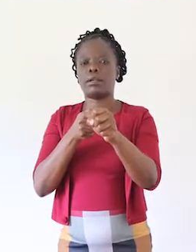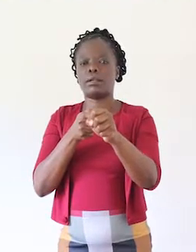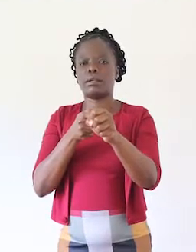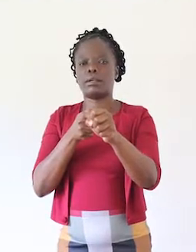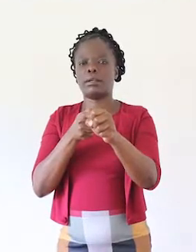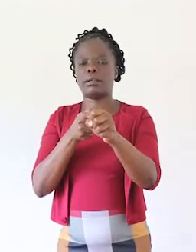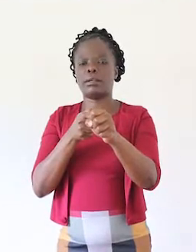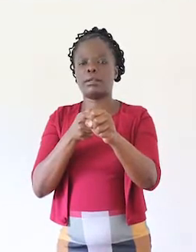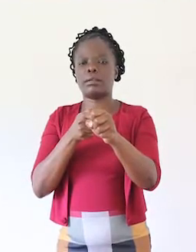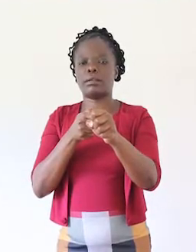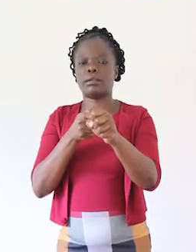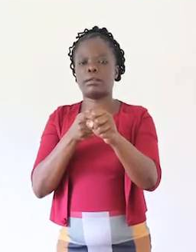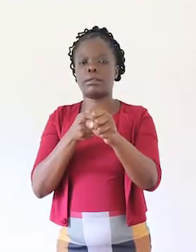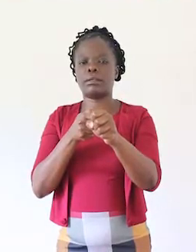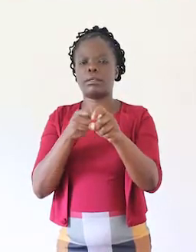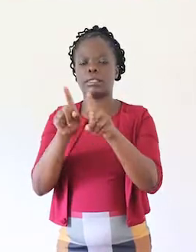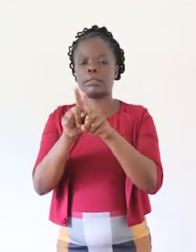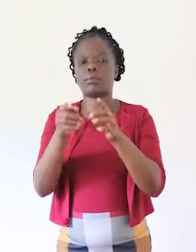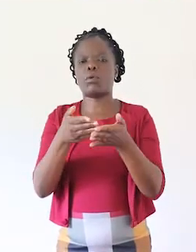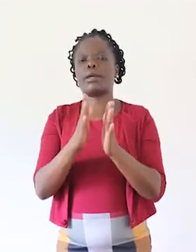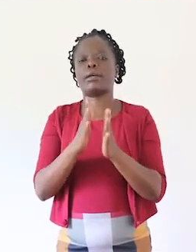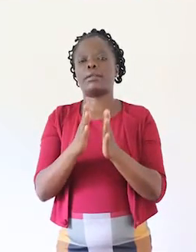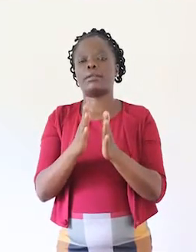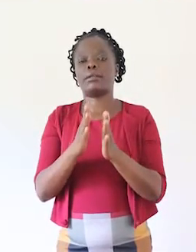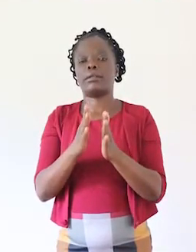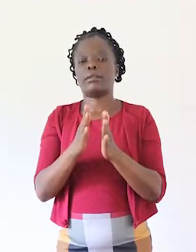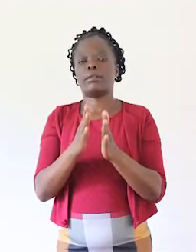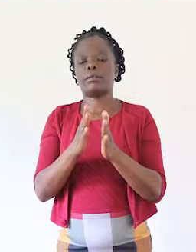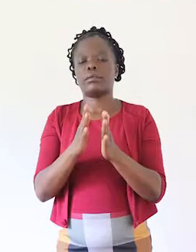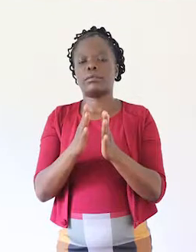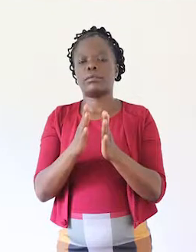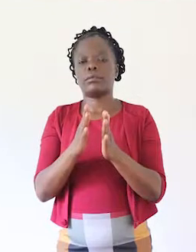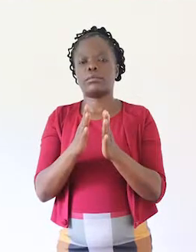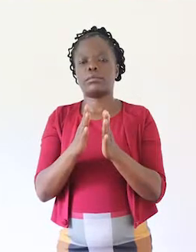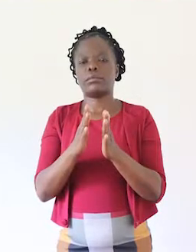like this, then you pull. Take like this,